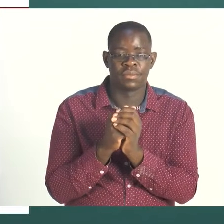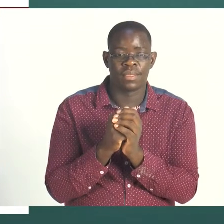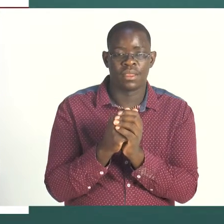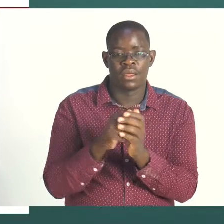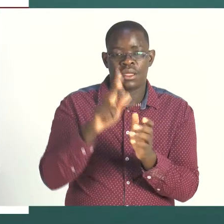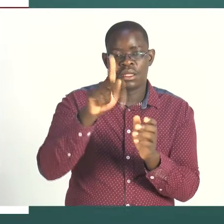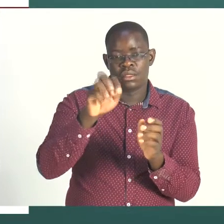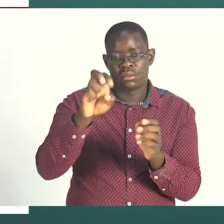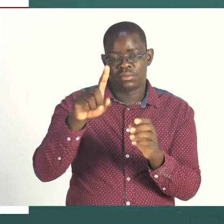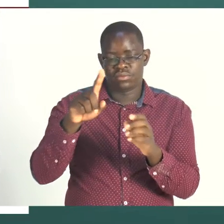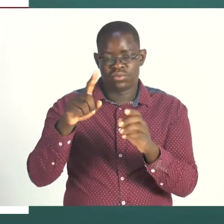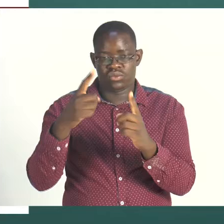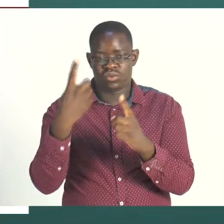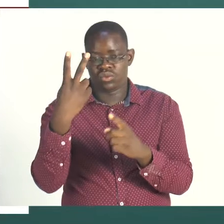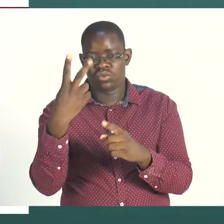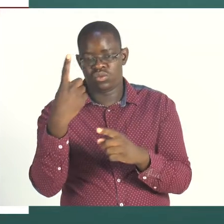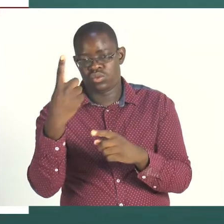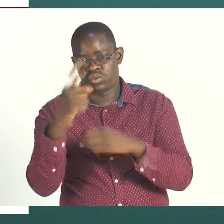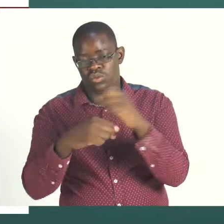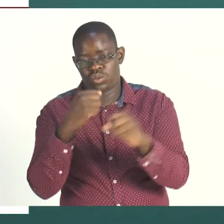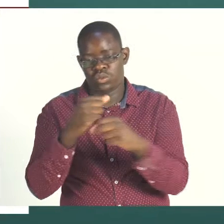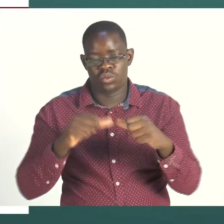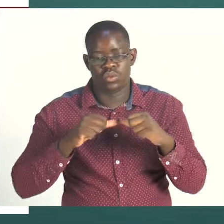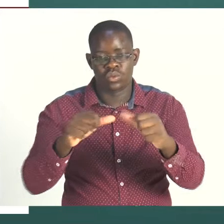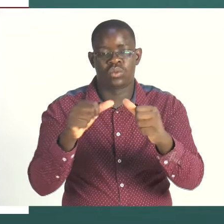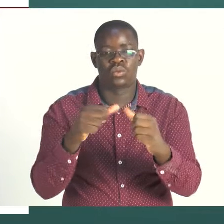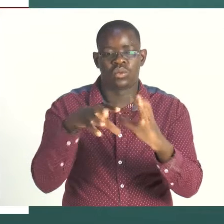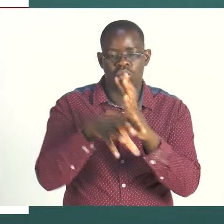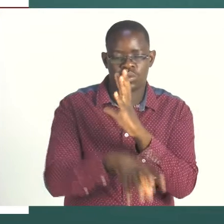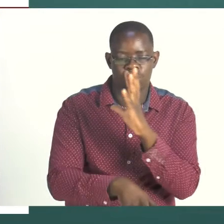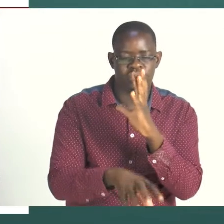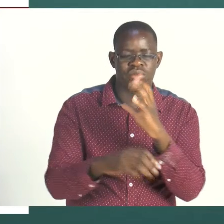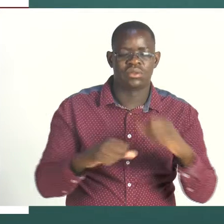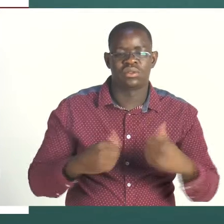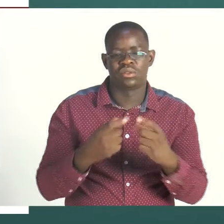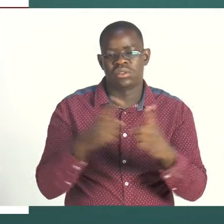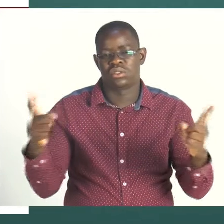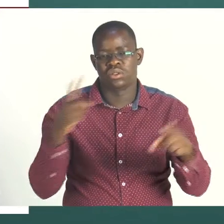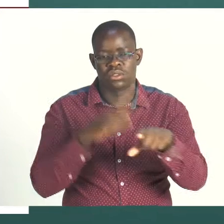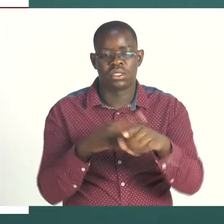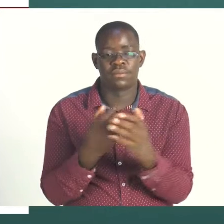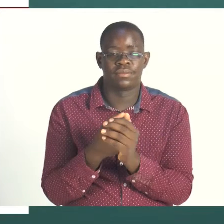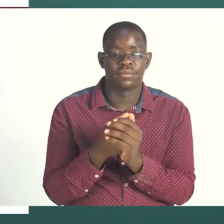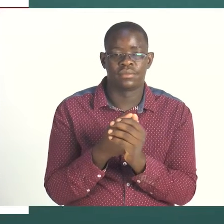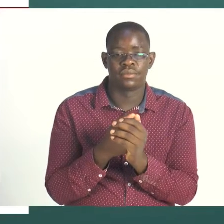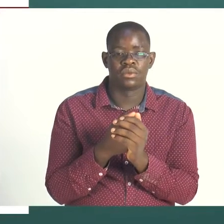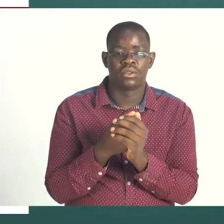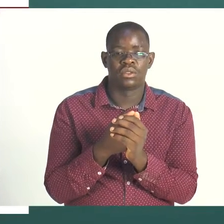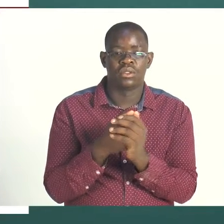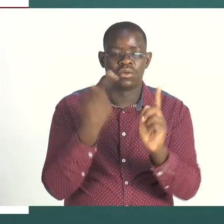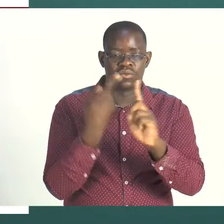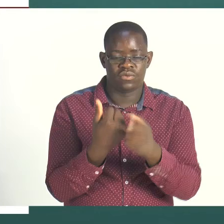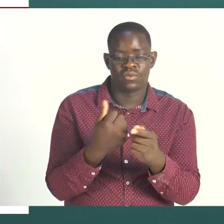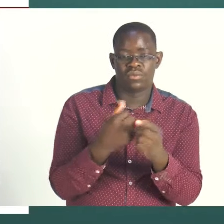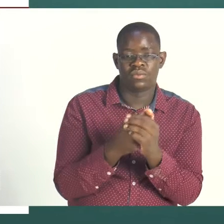Perennial grasses can survive for more than a year, as their roots remain alive for a long time. They grow from